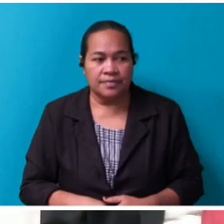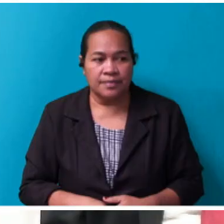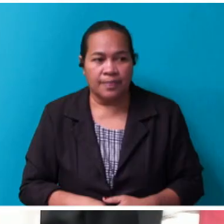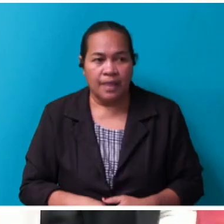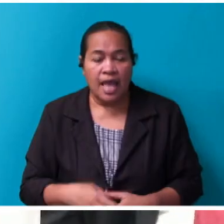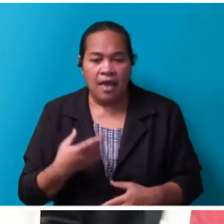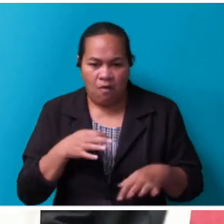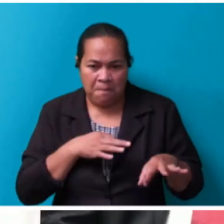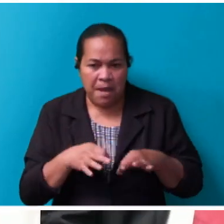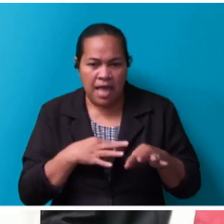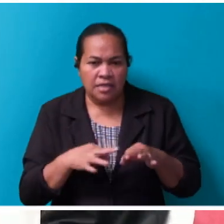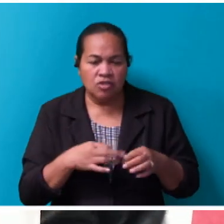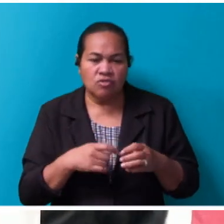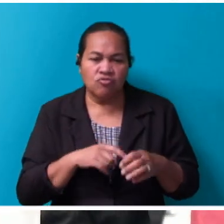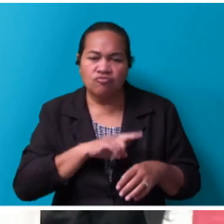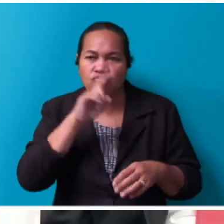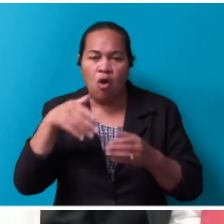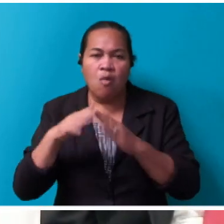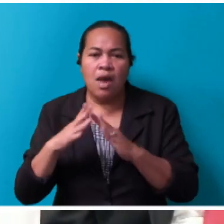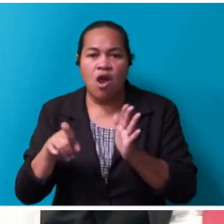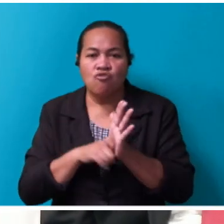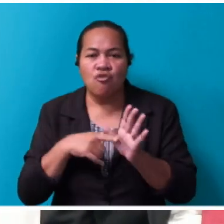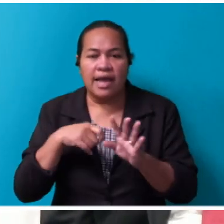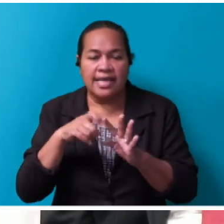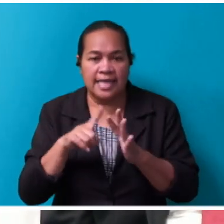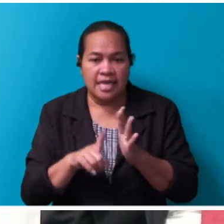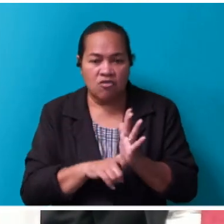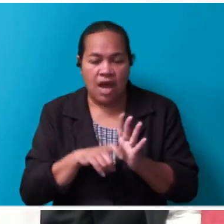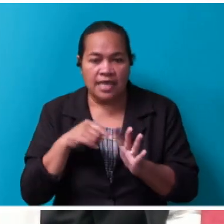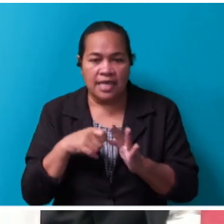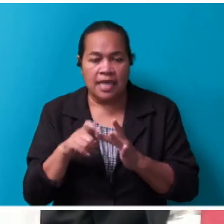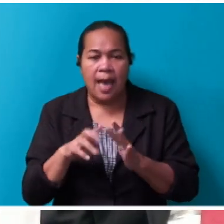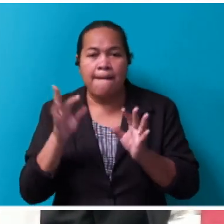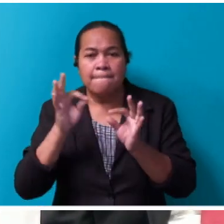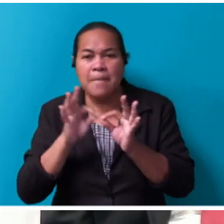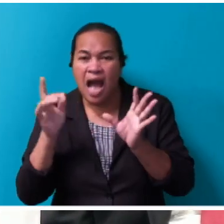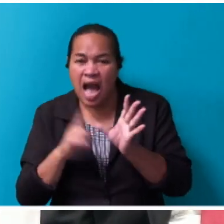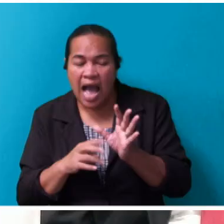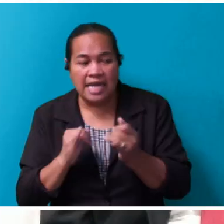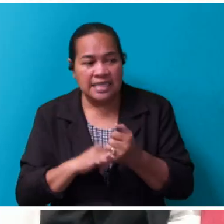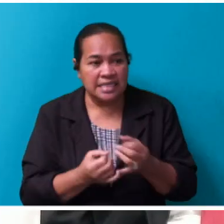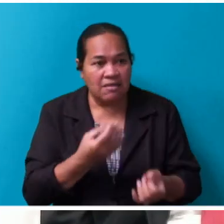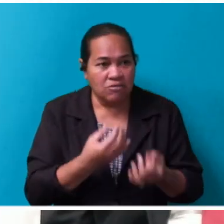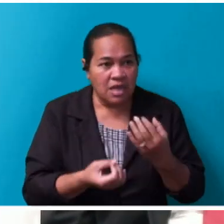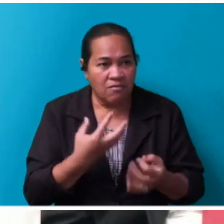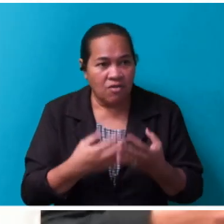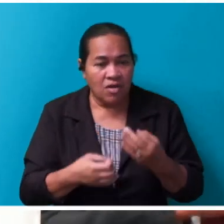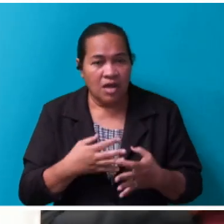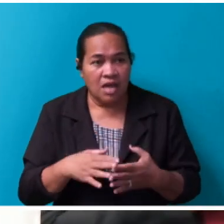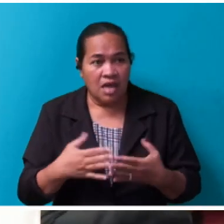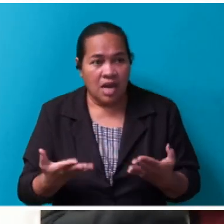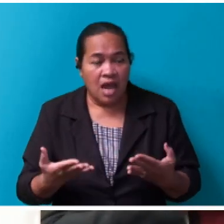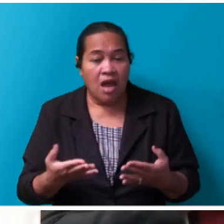plans to expand to Rakiraki, Ba, and even Sausau, now that the fibre has now been laid